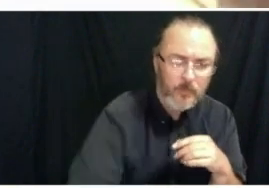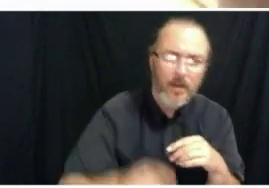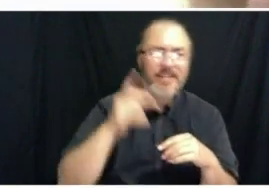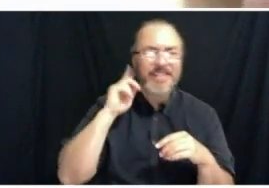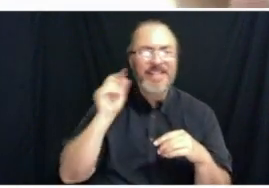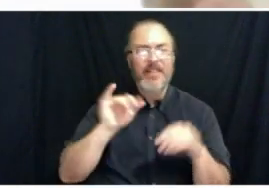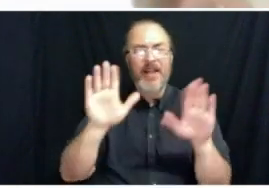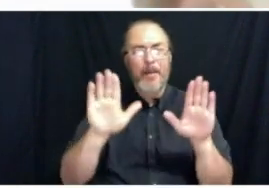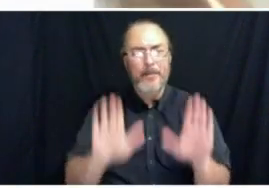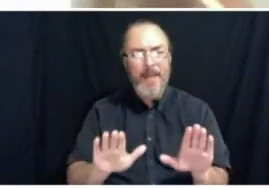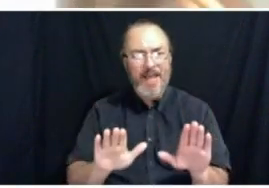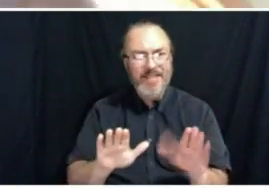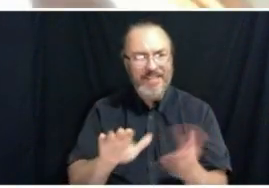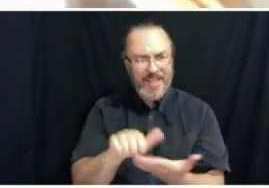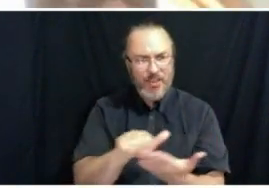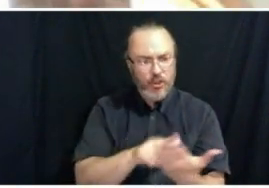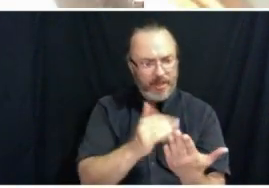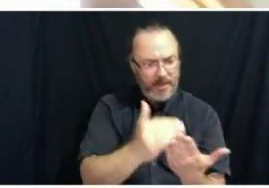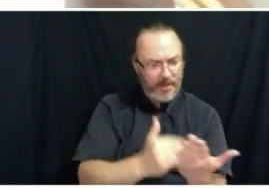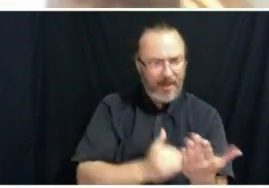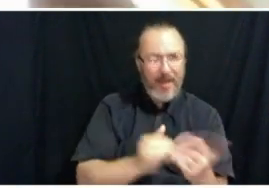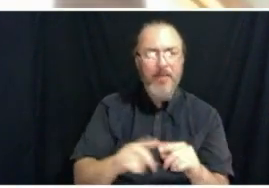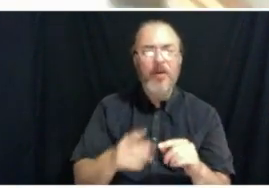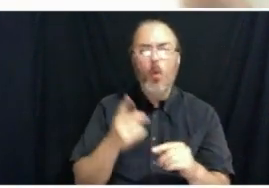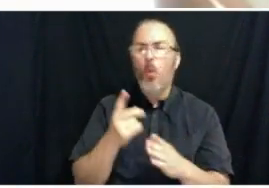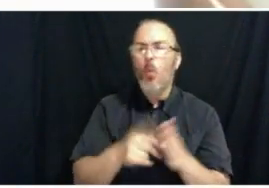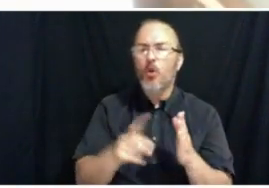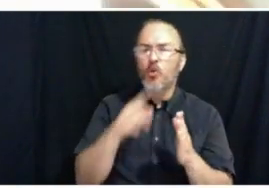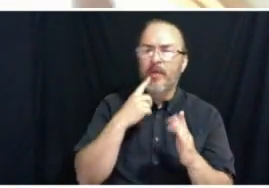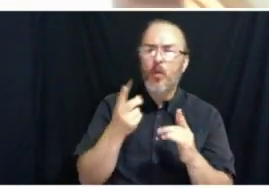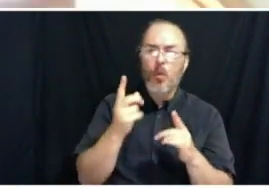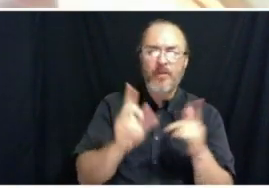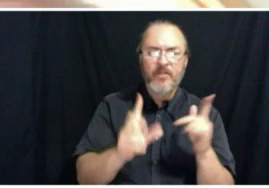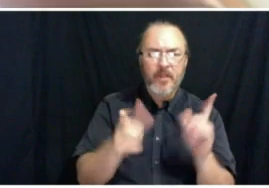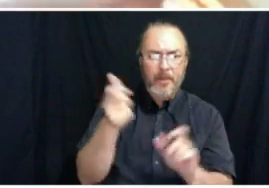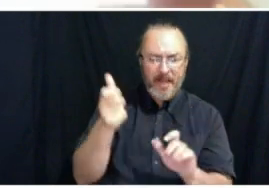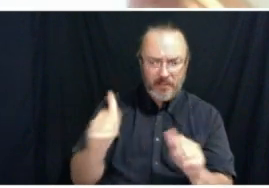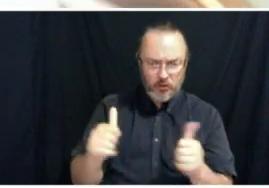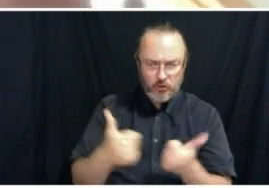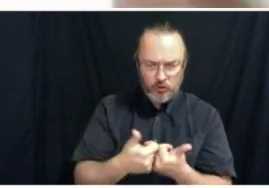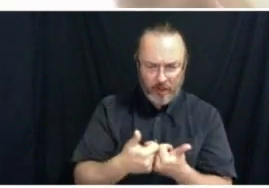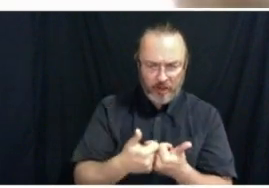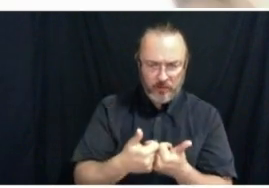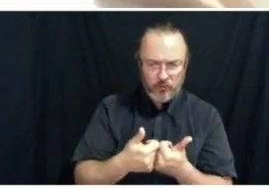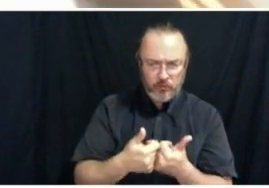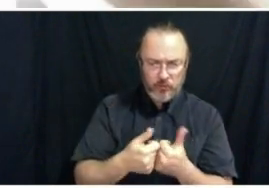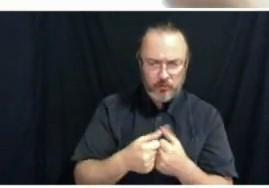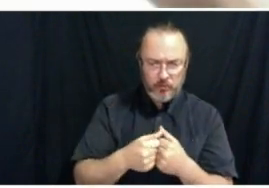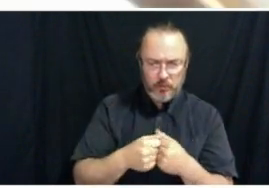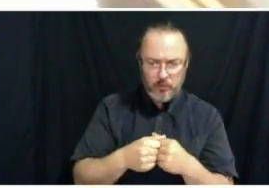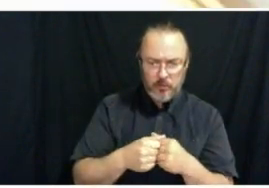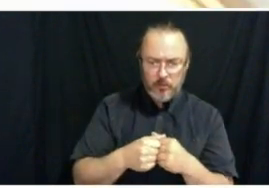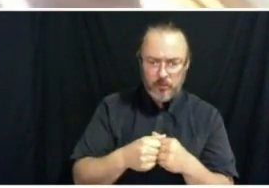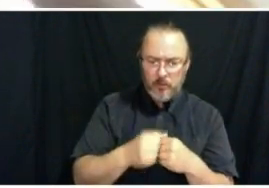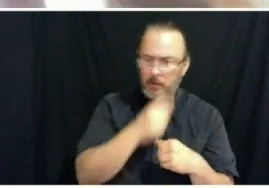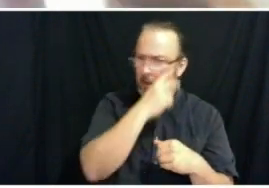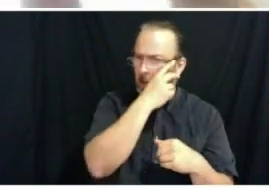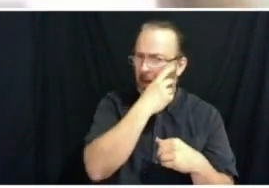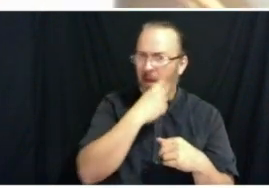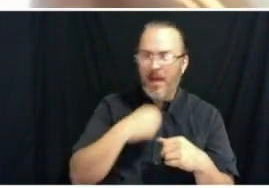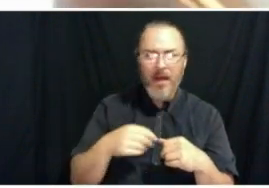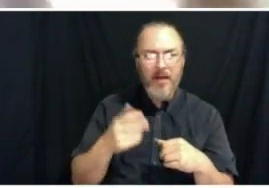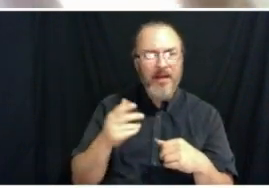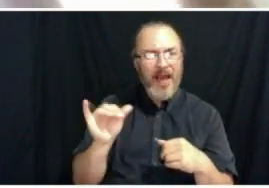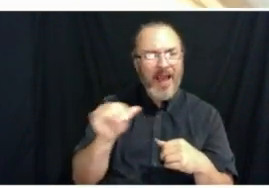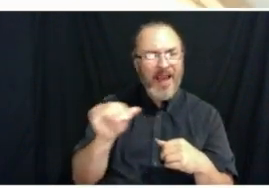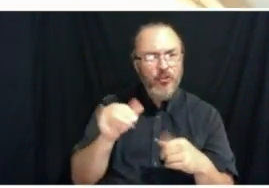say has been one of the greatest challenges, one of the greatest obstacles that you've encountered as you've sought to put this